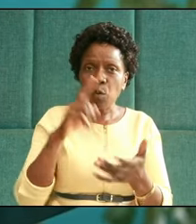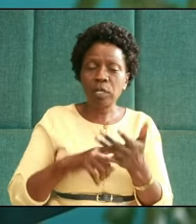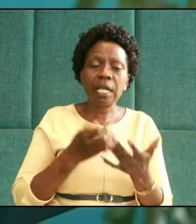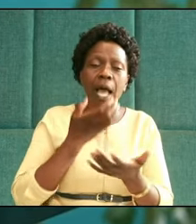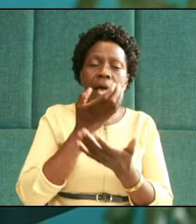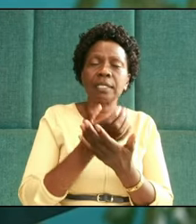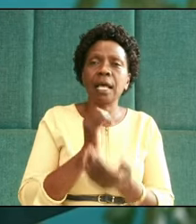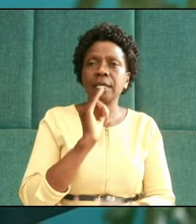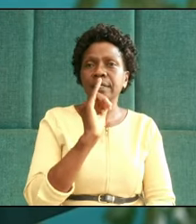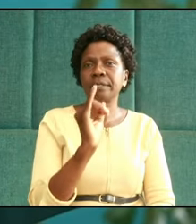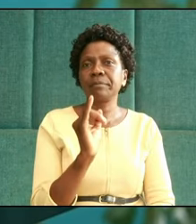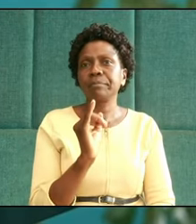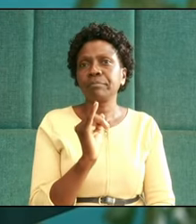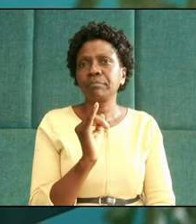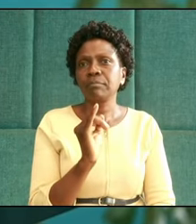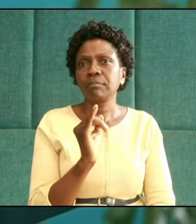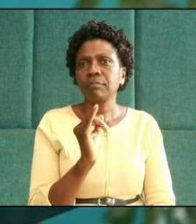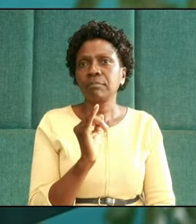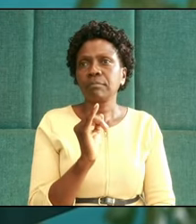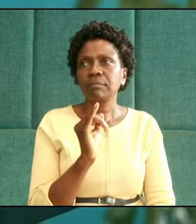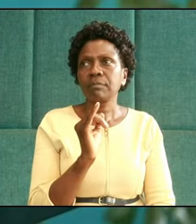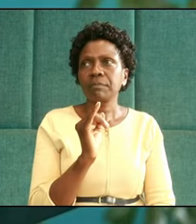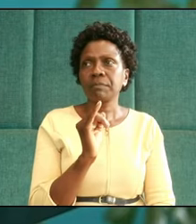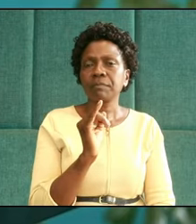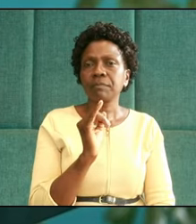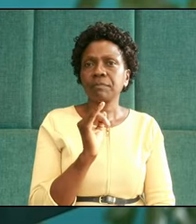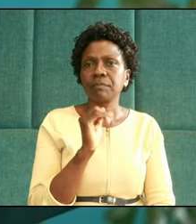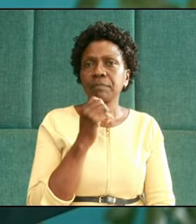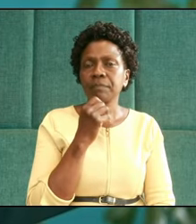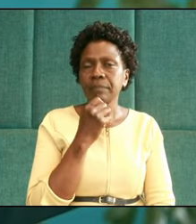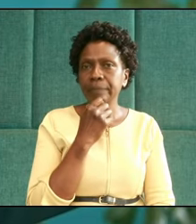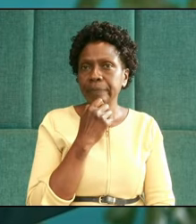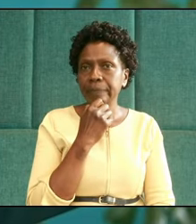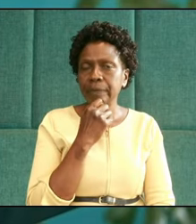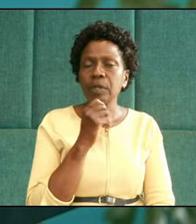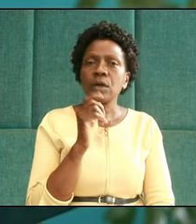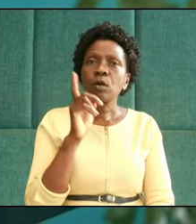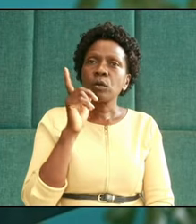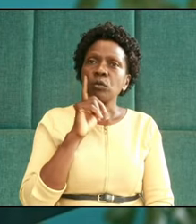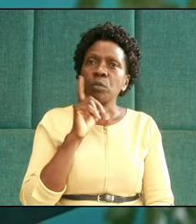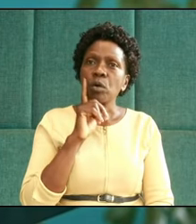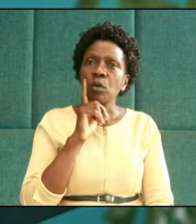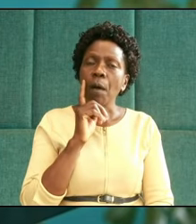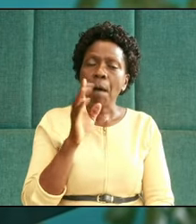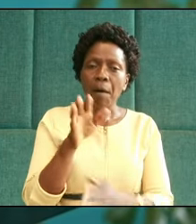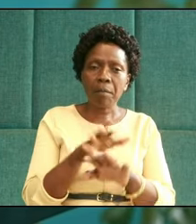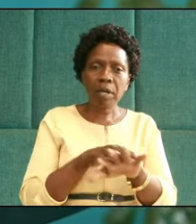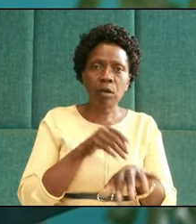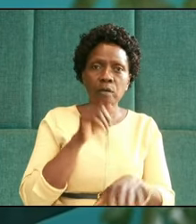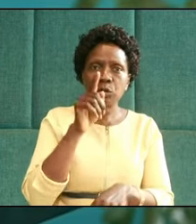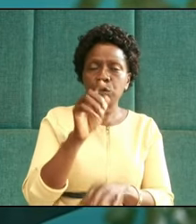standing here today to let you know one thing, that tomorrow does not belong to you.